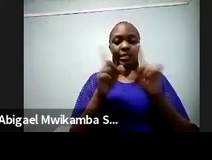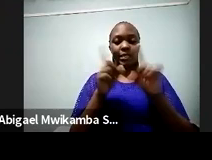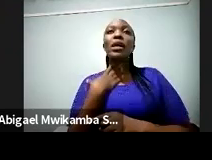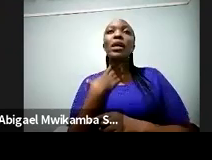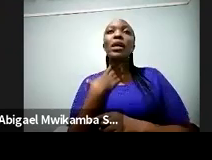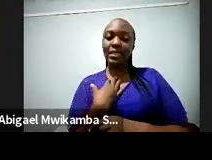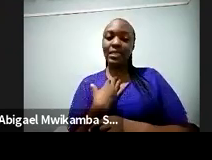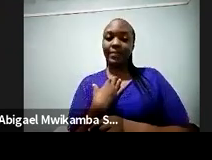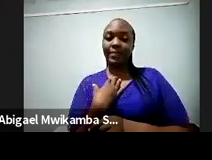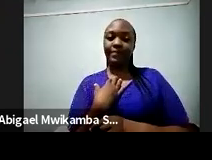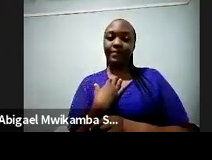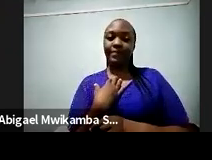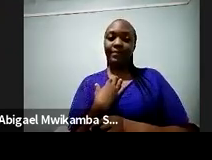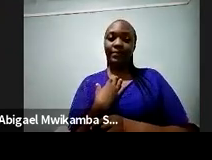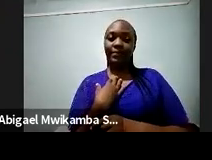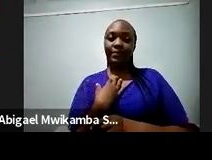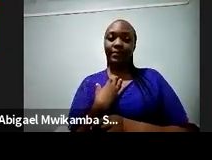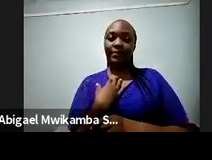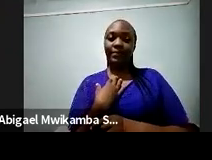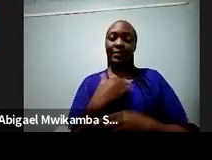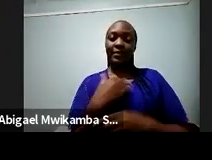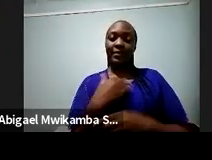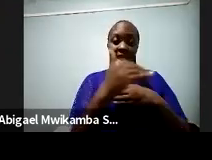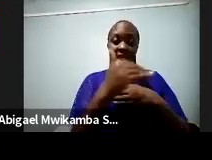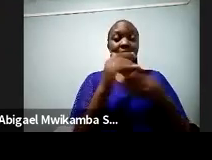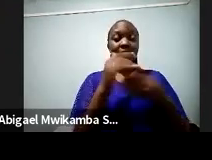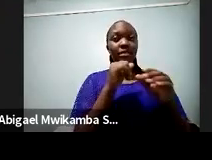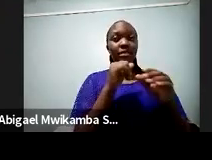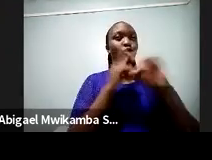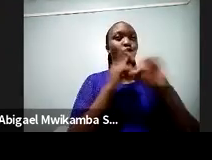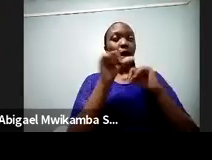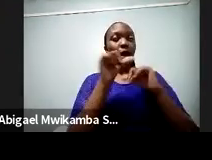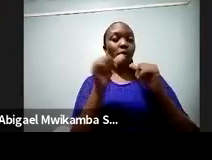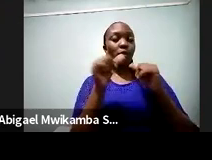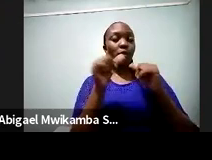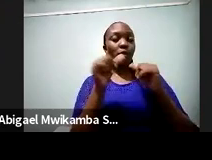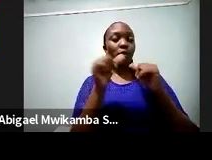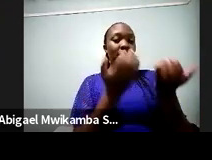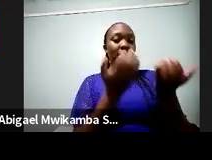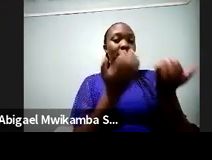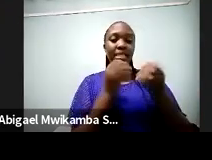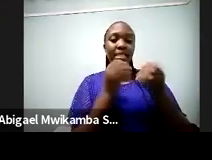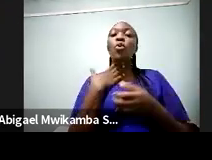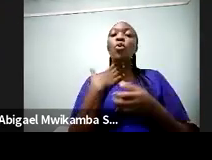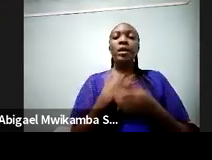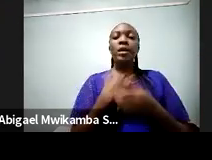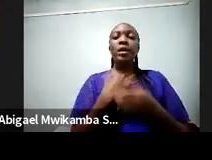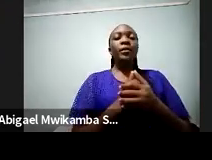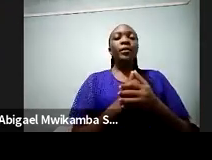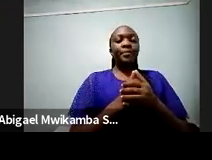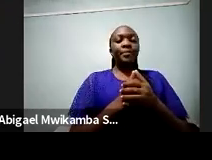The next conversation we are discussing is the conversation around the must-haves and I would like to have.